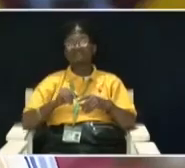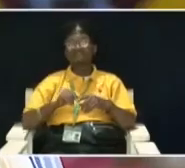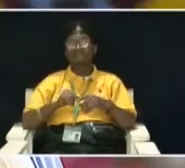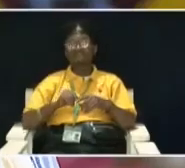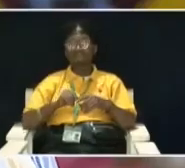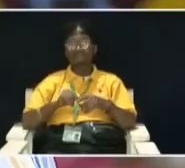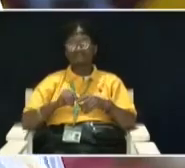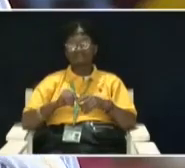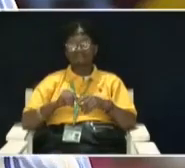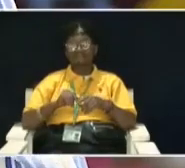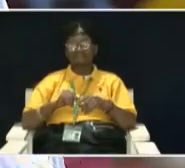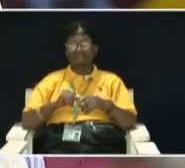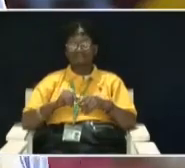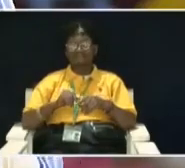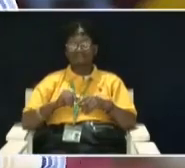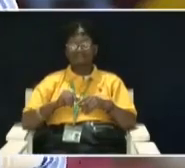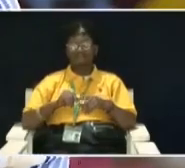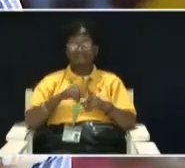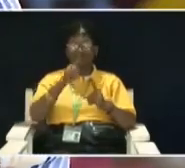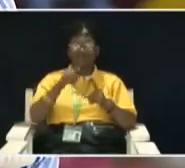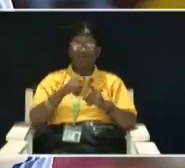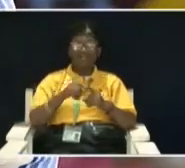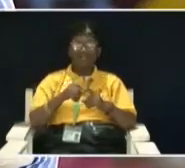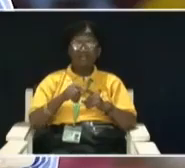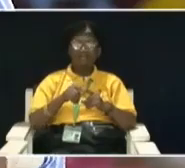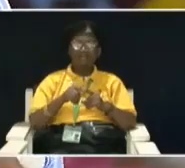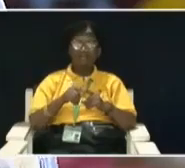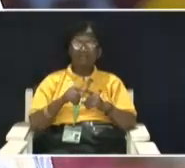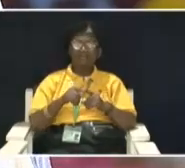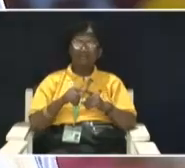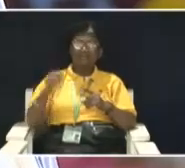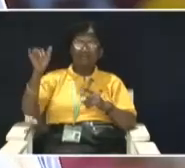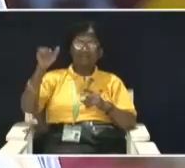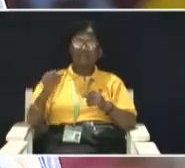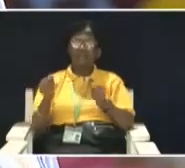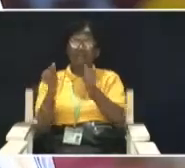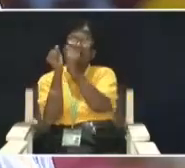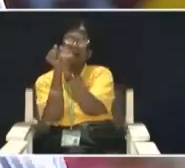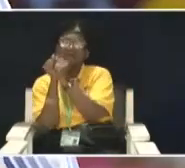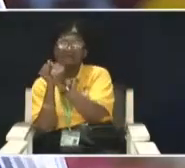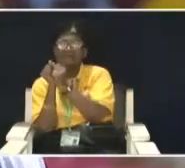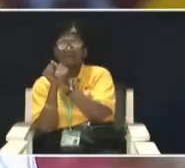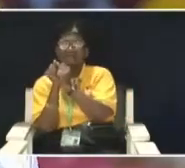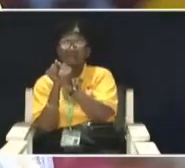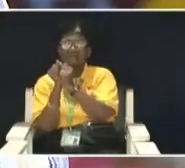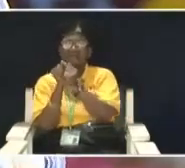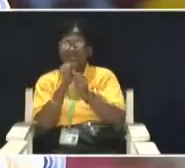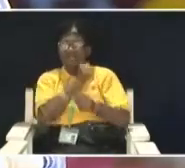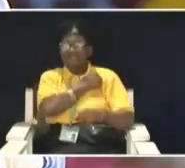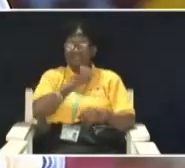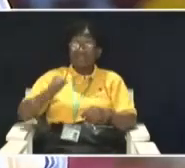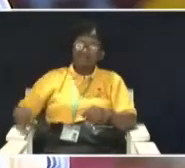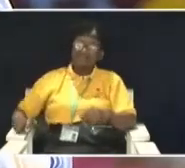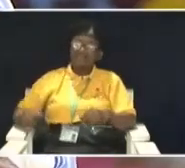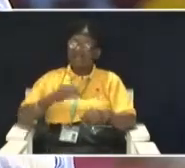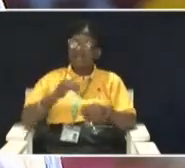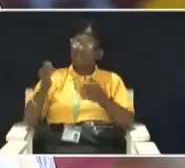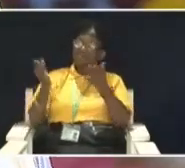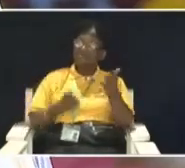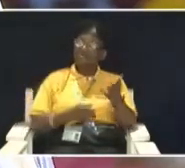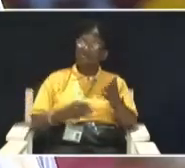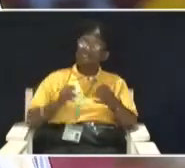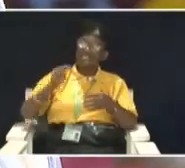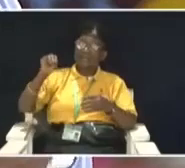14 to 15, when they bound Samson and they brought him bound to the